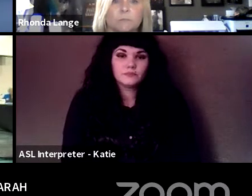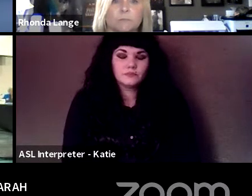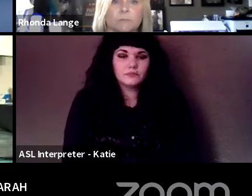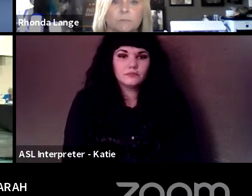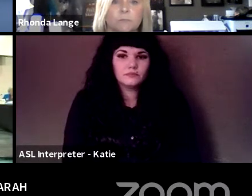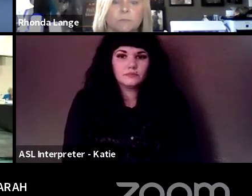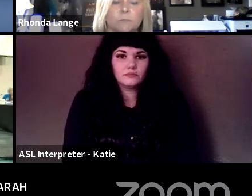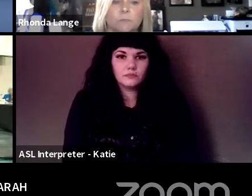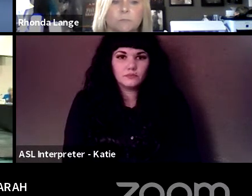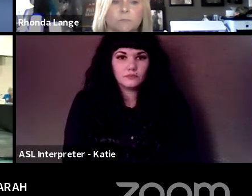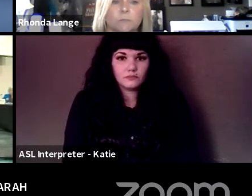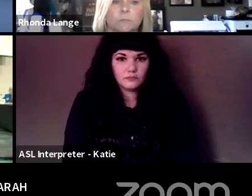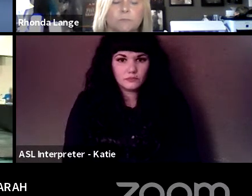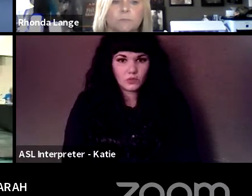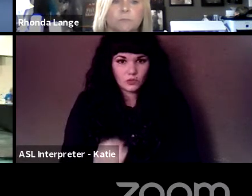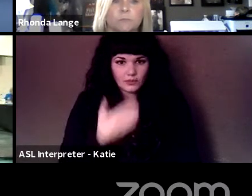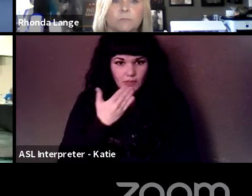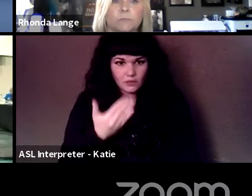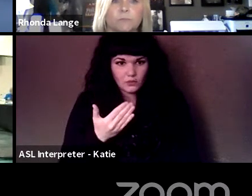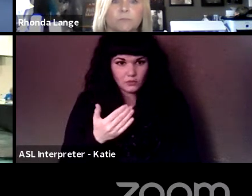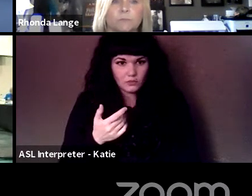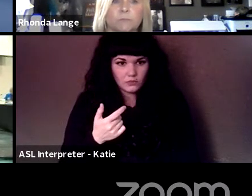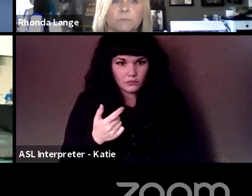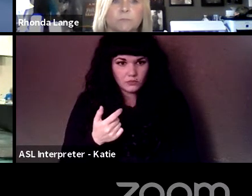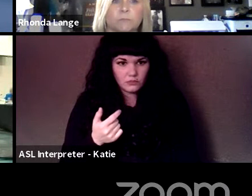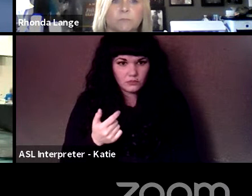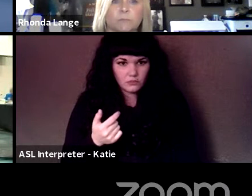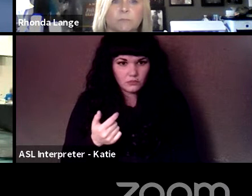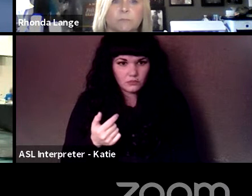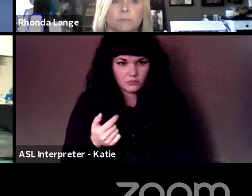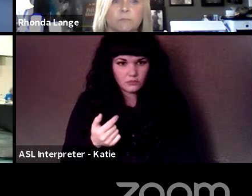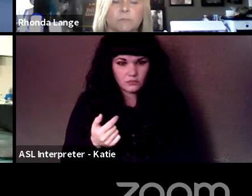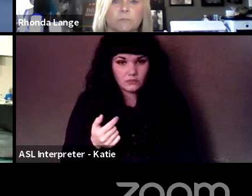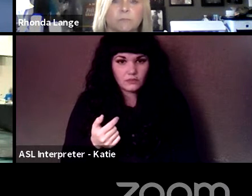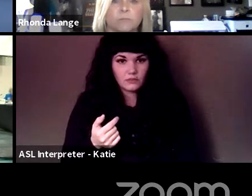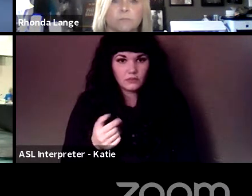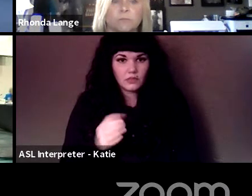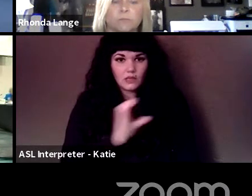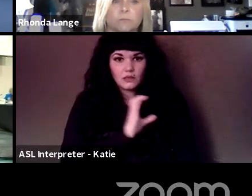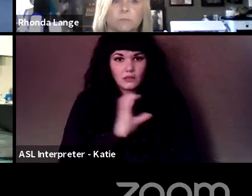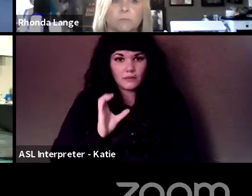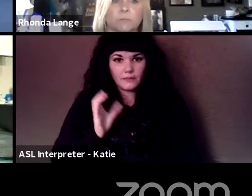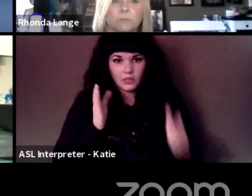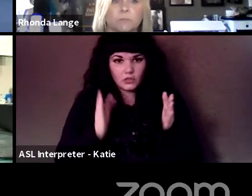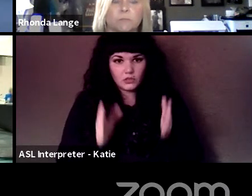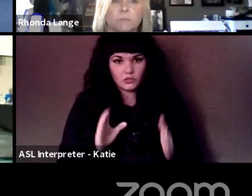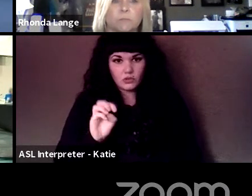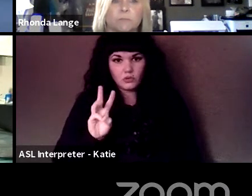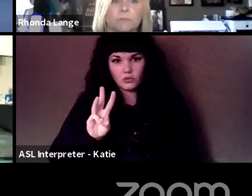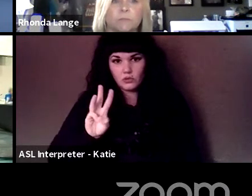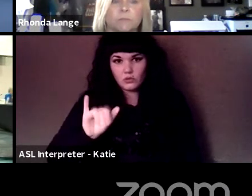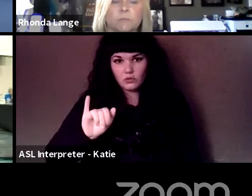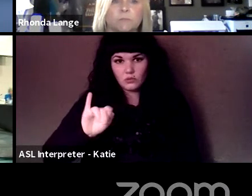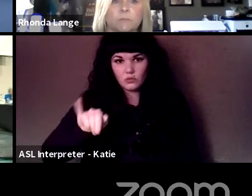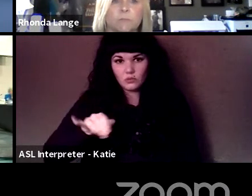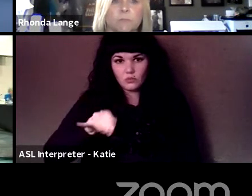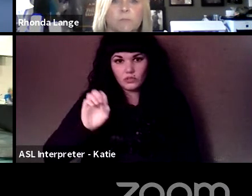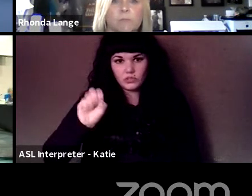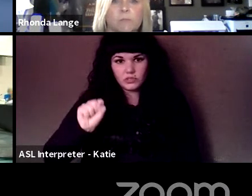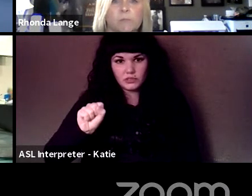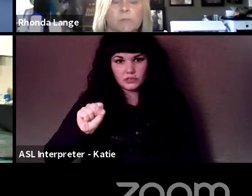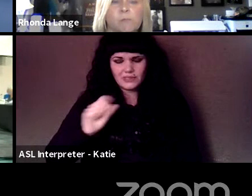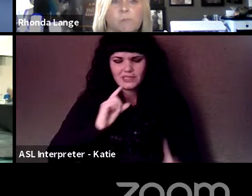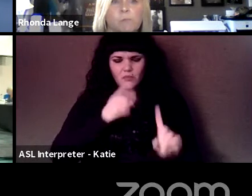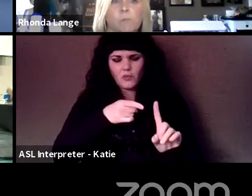Thank you. And a Ms. Rita. personal, Thank you, MDOS. Commissioner Witches? as a point of personal privilege.